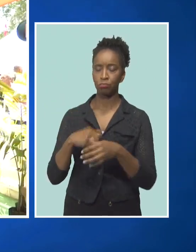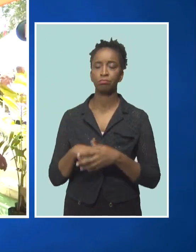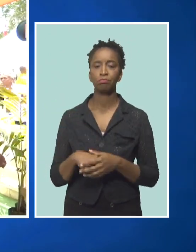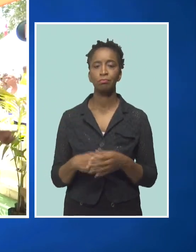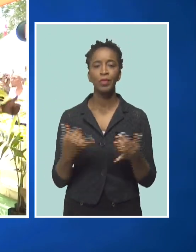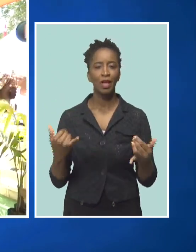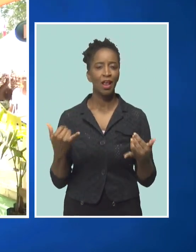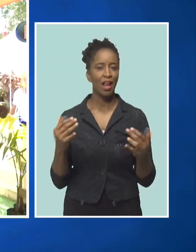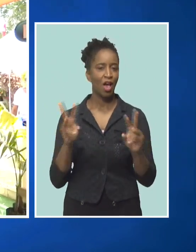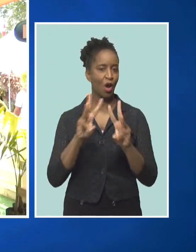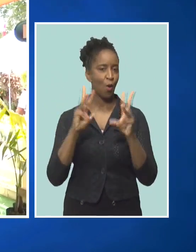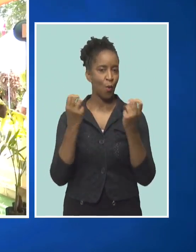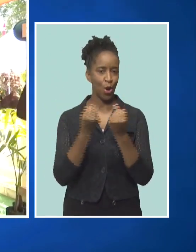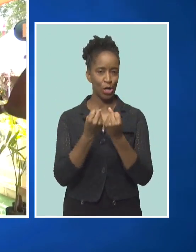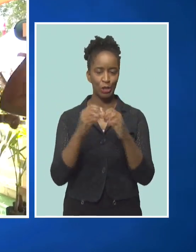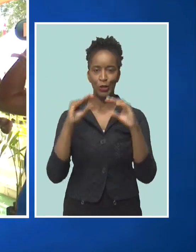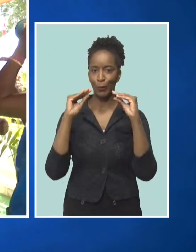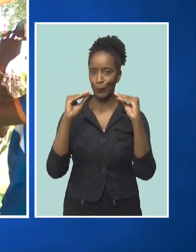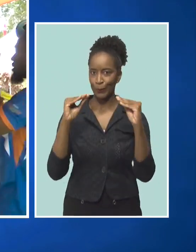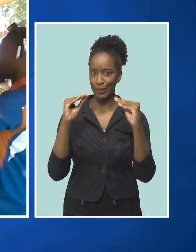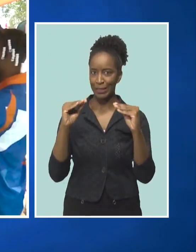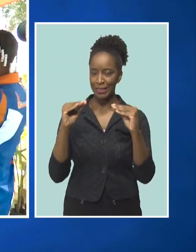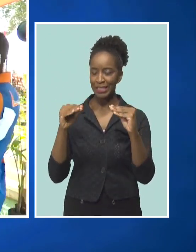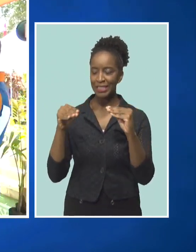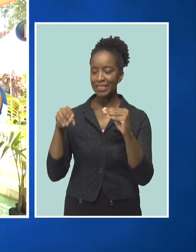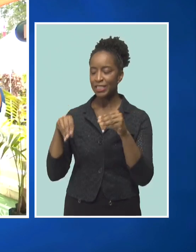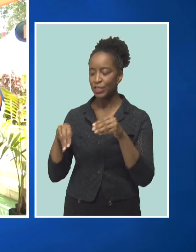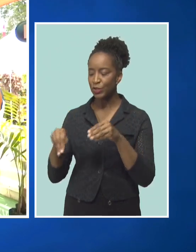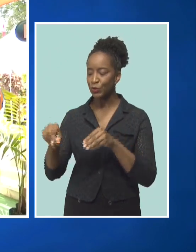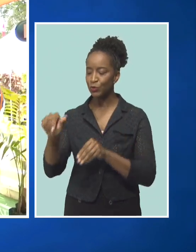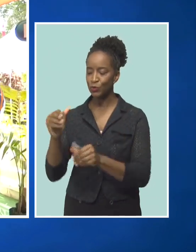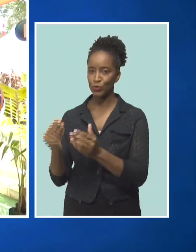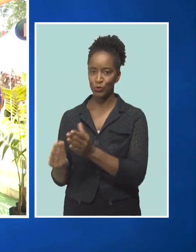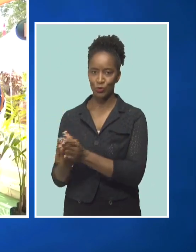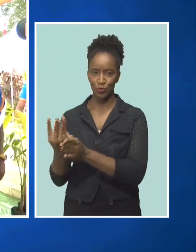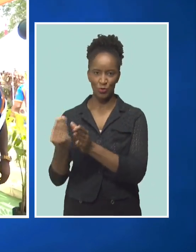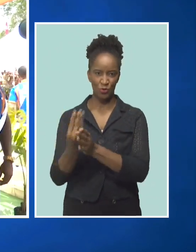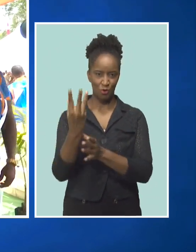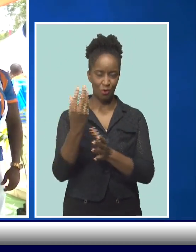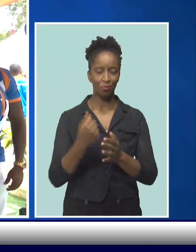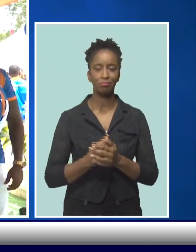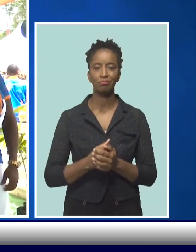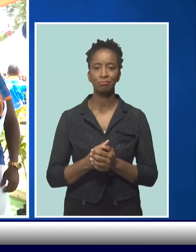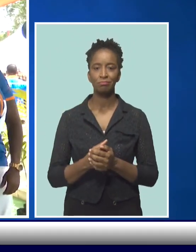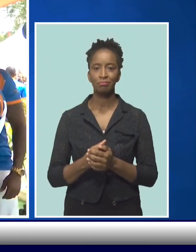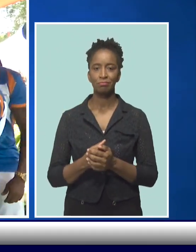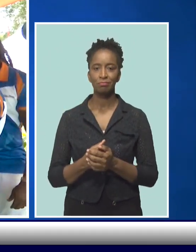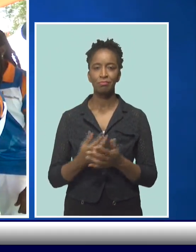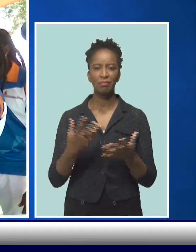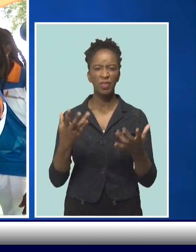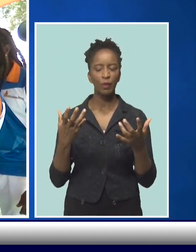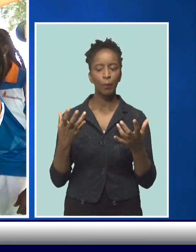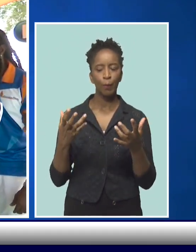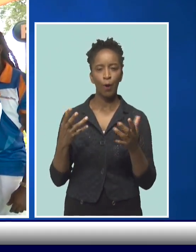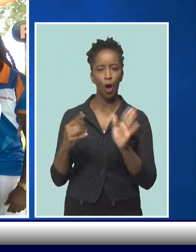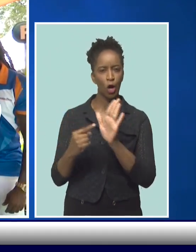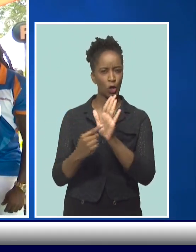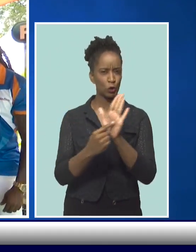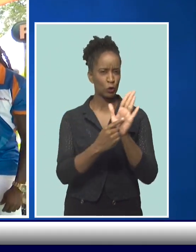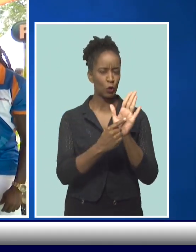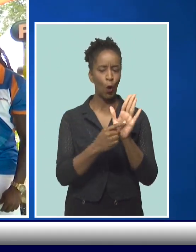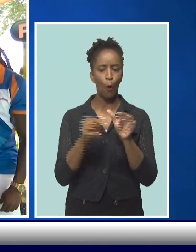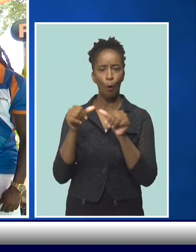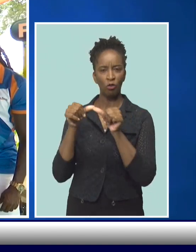workshop, and this workshop is really geared to bring some enlightenment to our sustainability. We